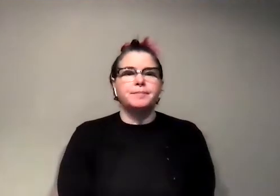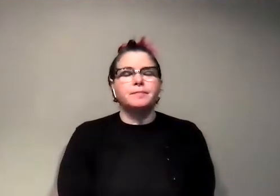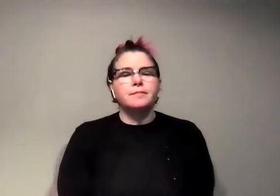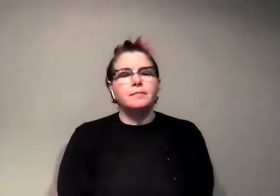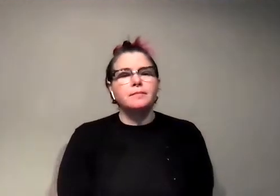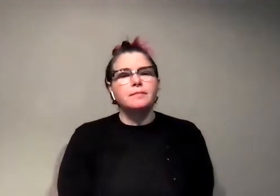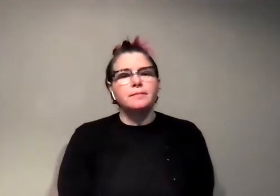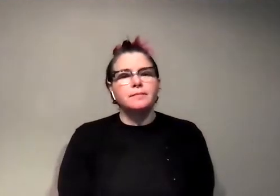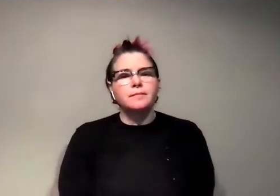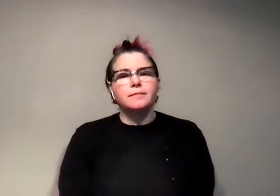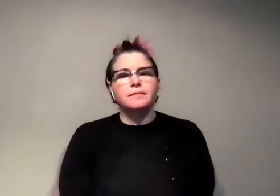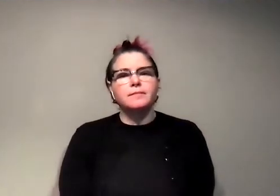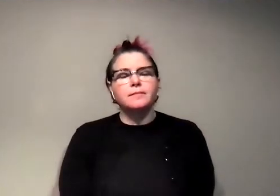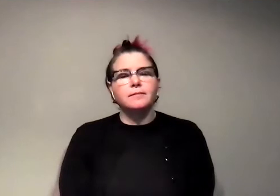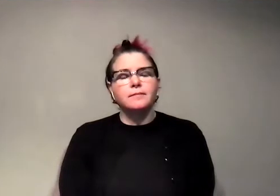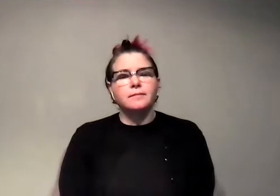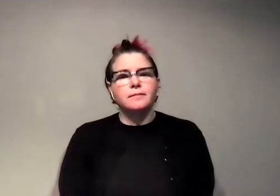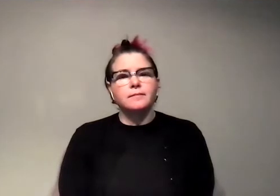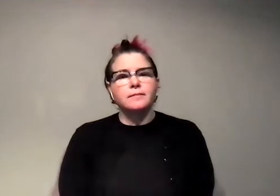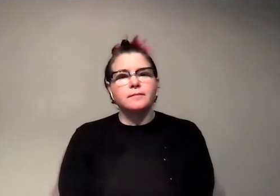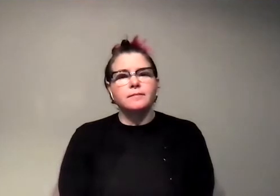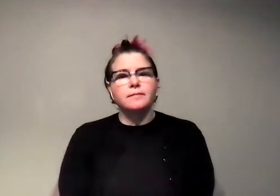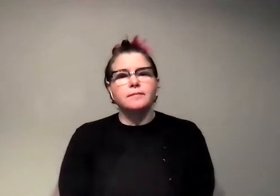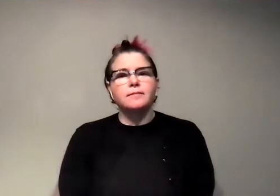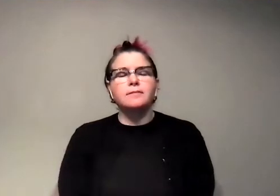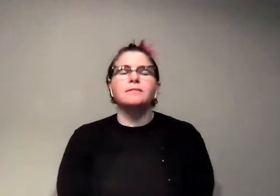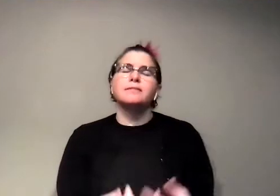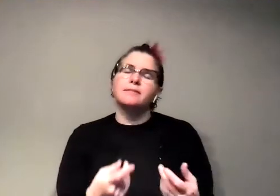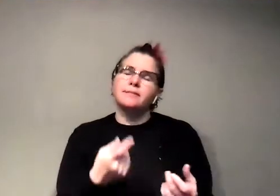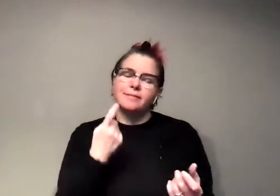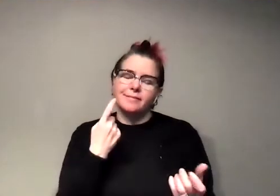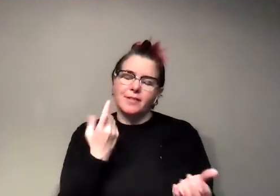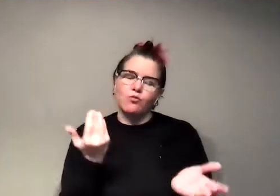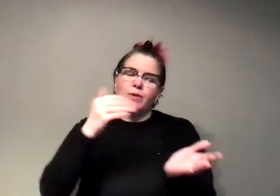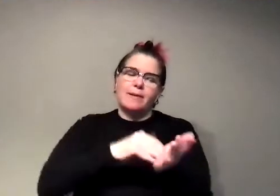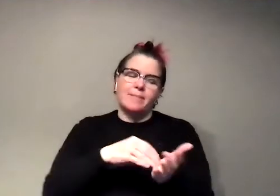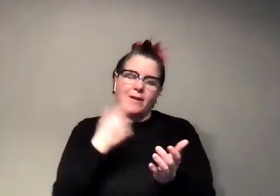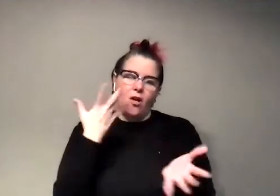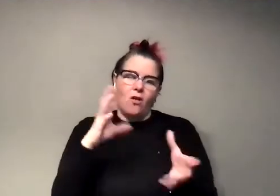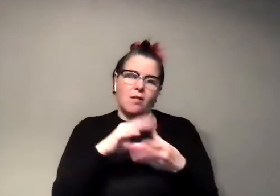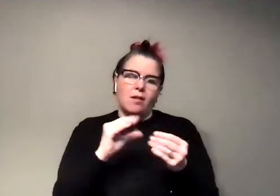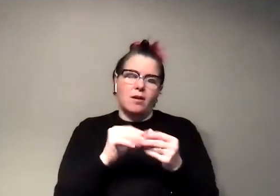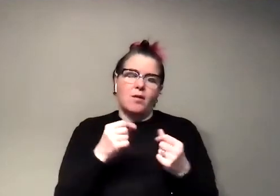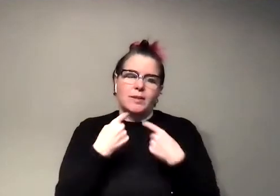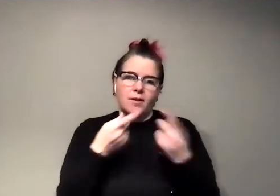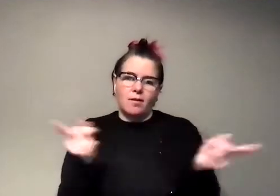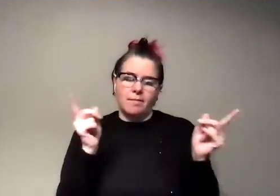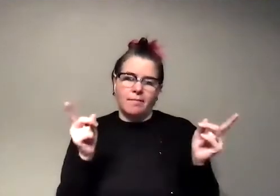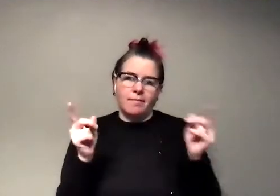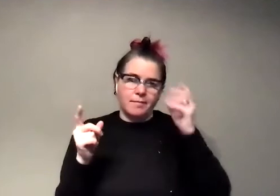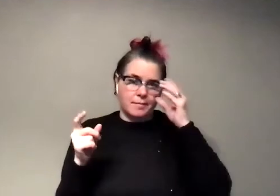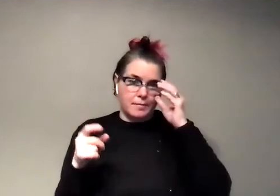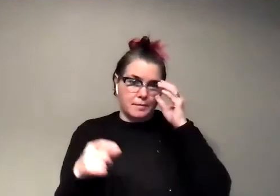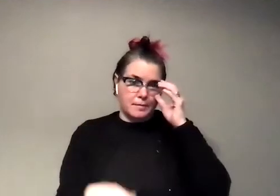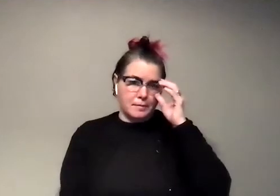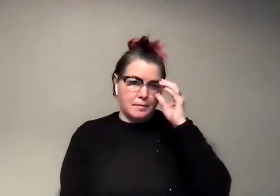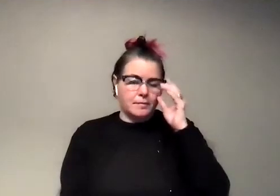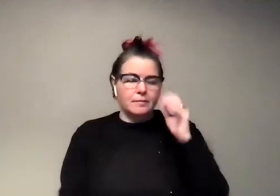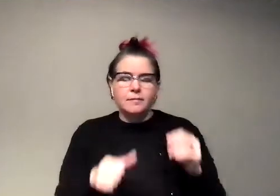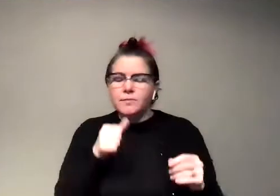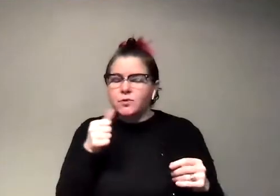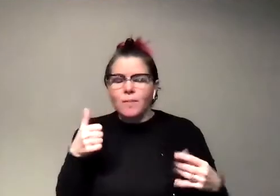I would tell them. I mean, kind of repeating what I said earlier, but I would tell them like, you know, don't be afraid to